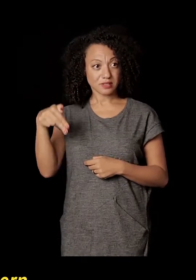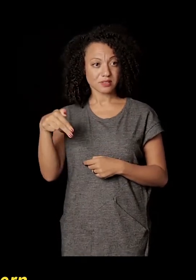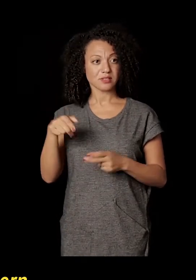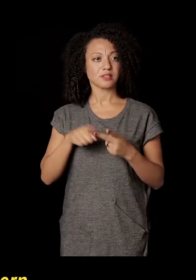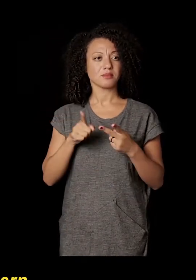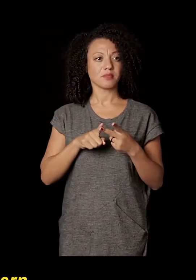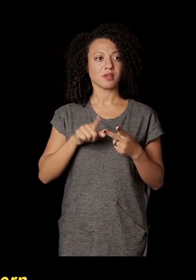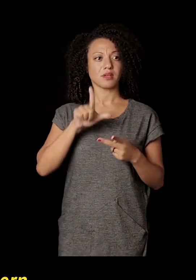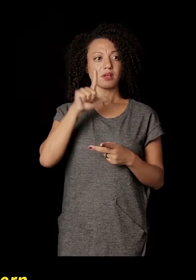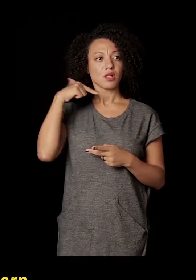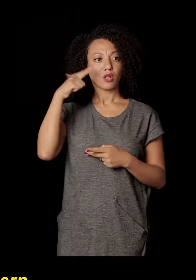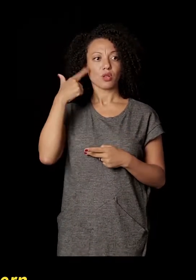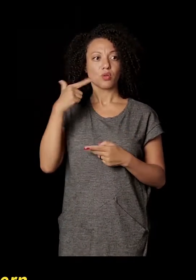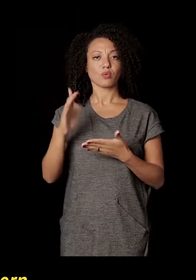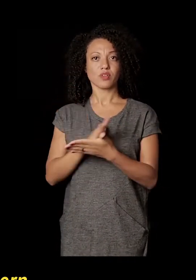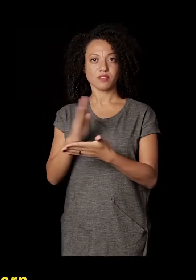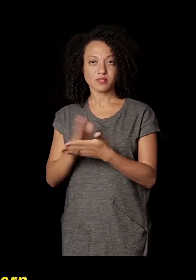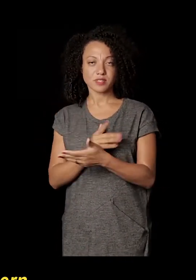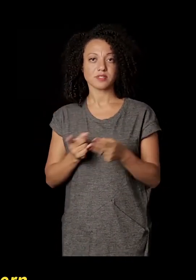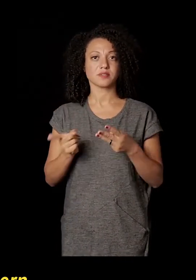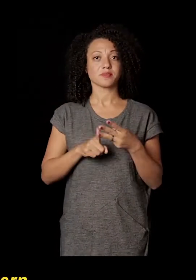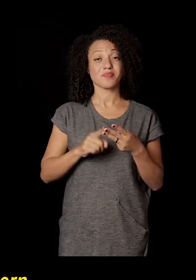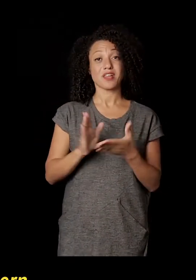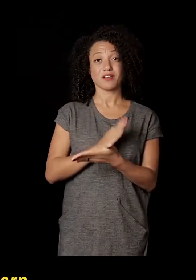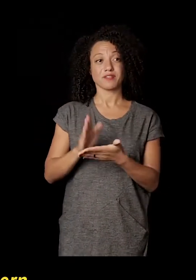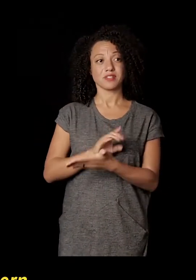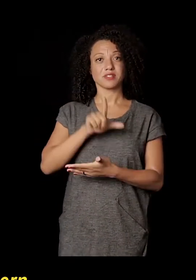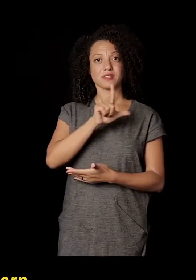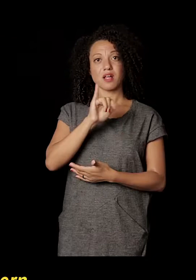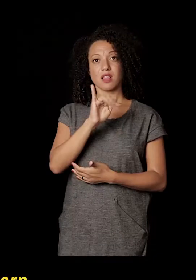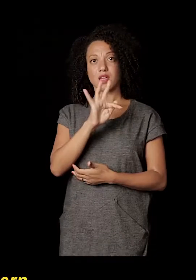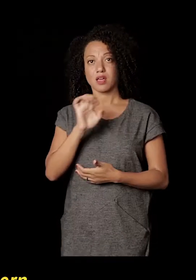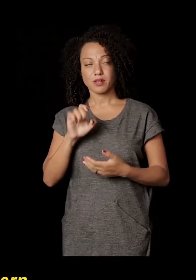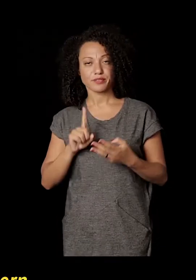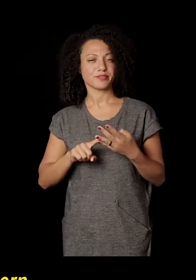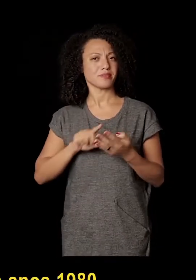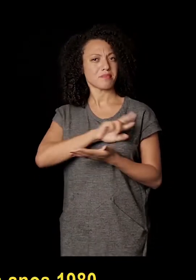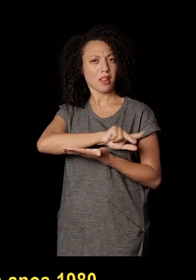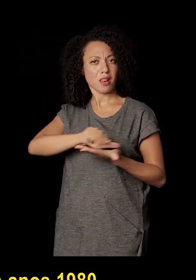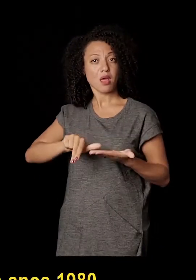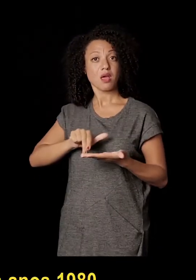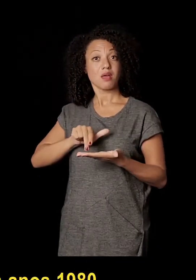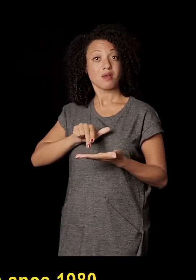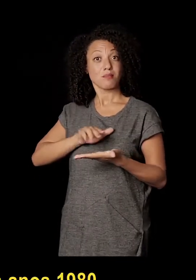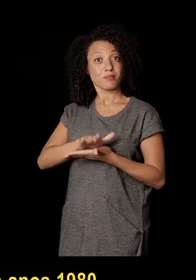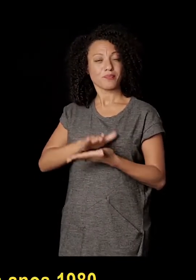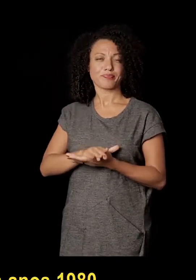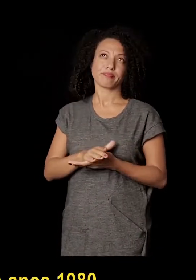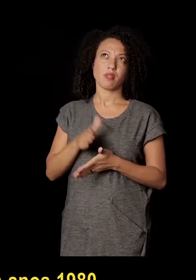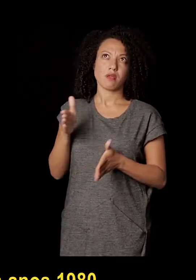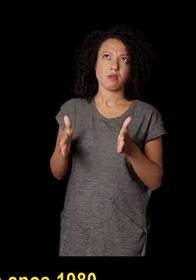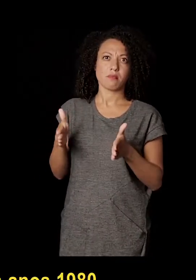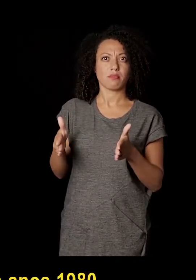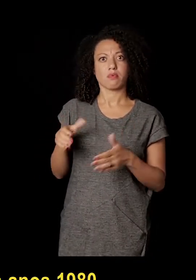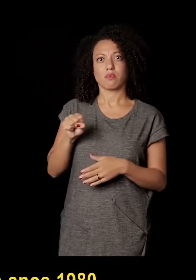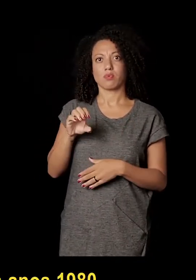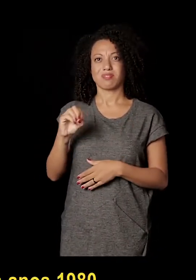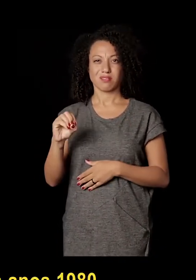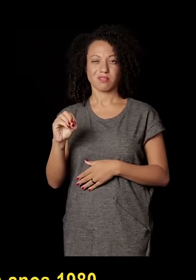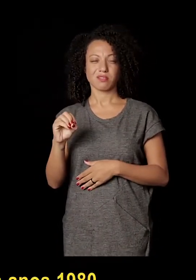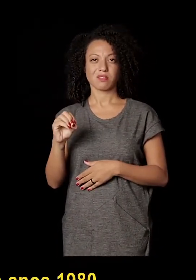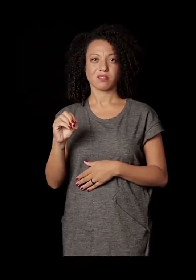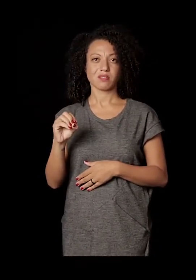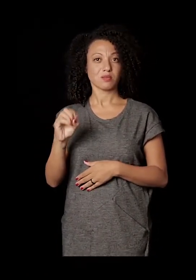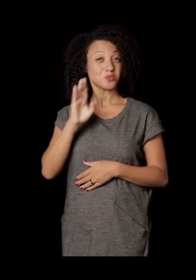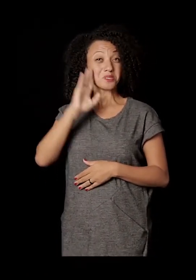Stern, in the London Times, in Life magazine, which at the time in the early 80s were the leading